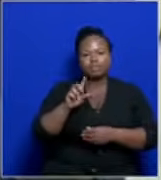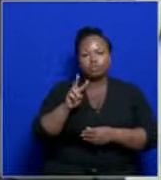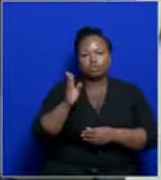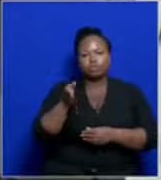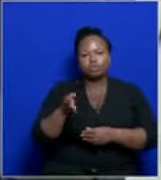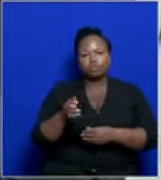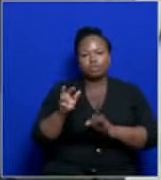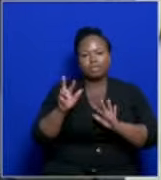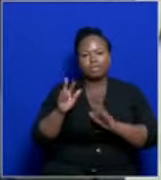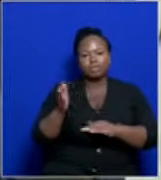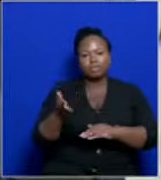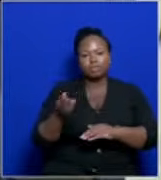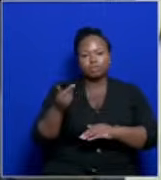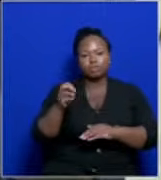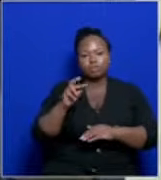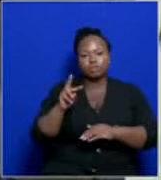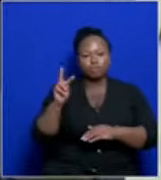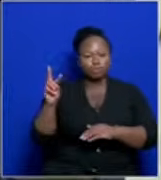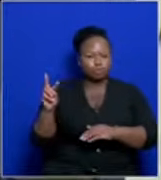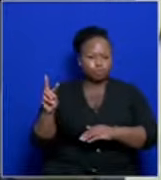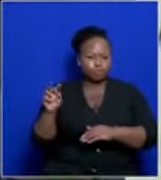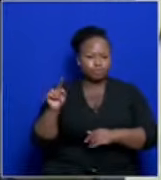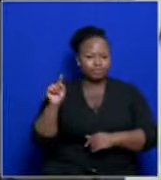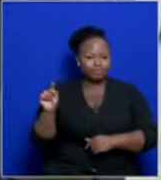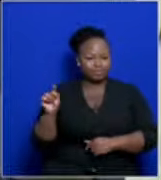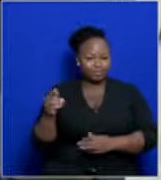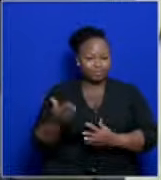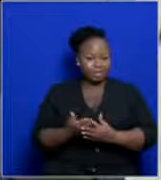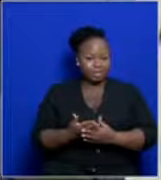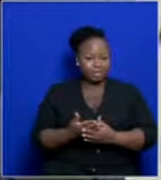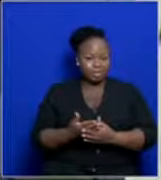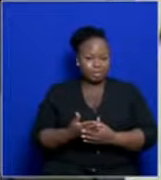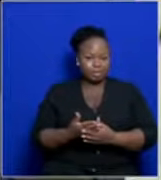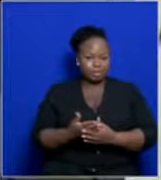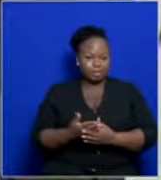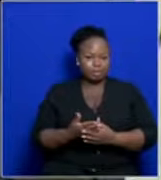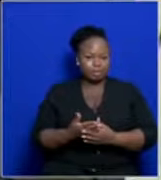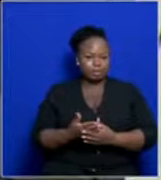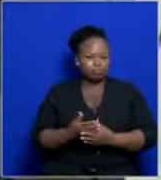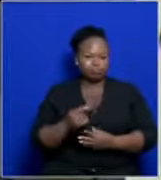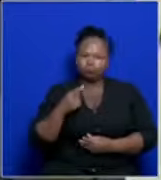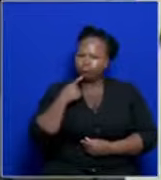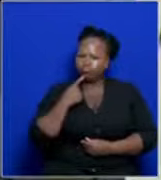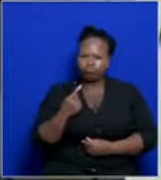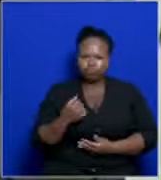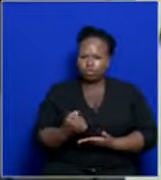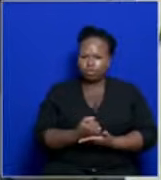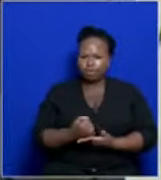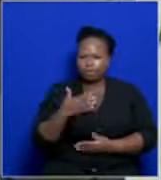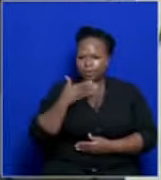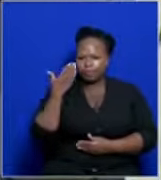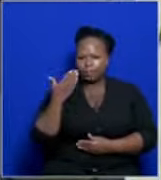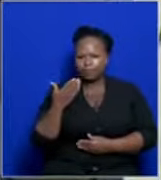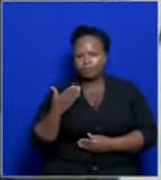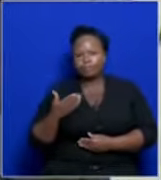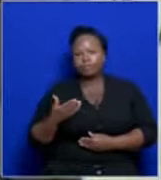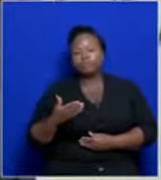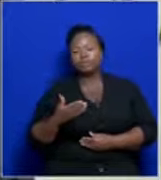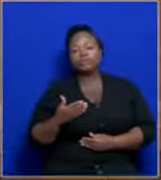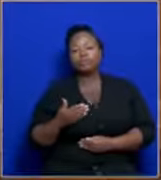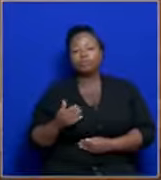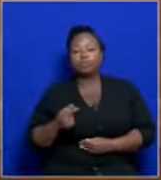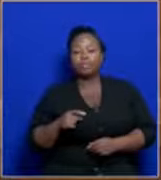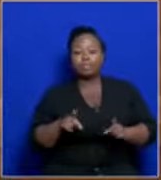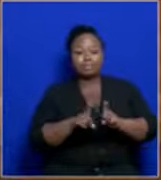72/8/2022, which was said that's not registered in the manner that Commissioner Spies has described